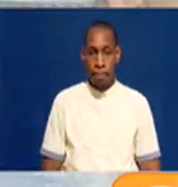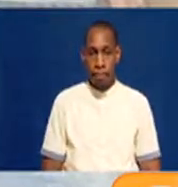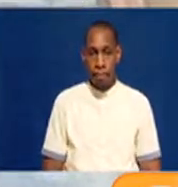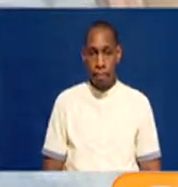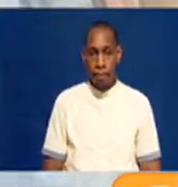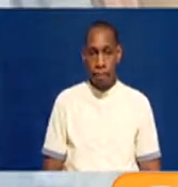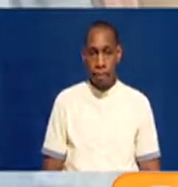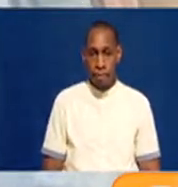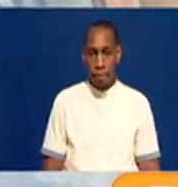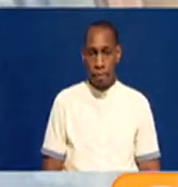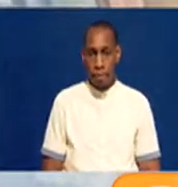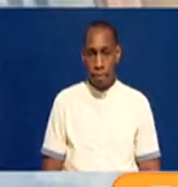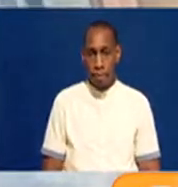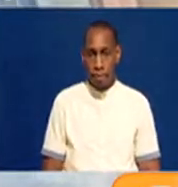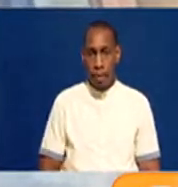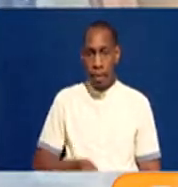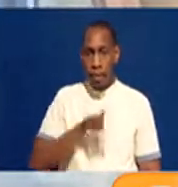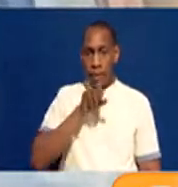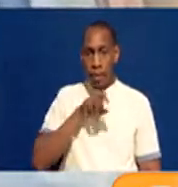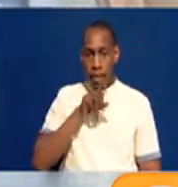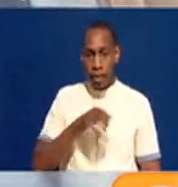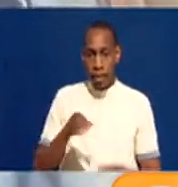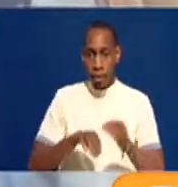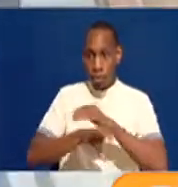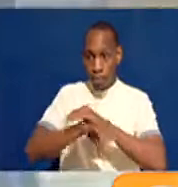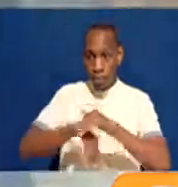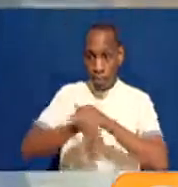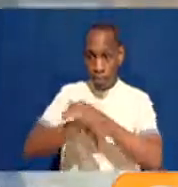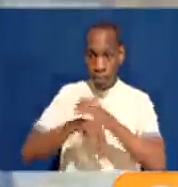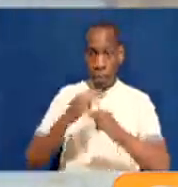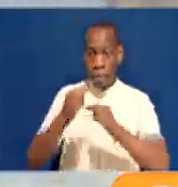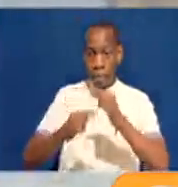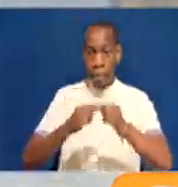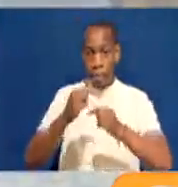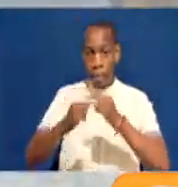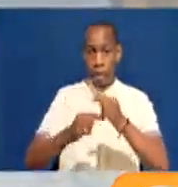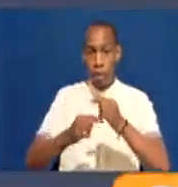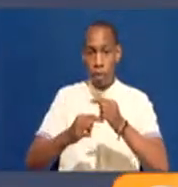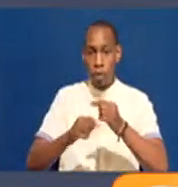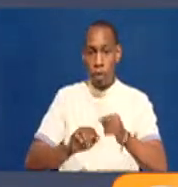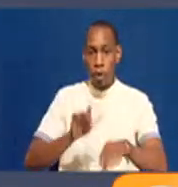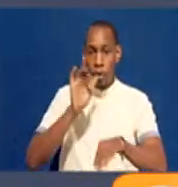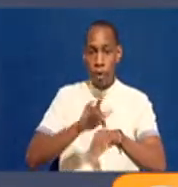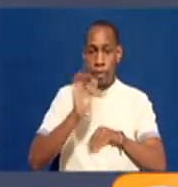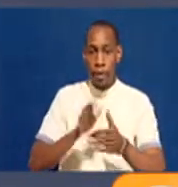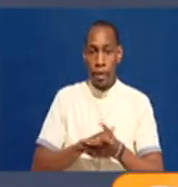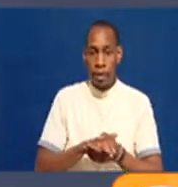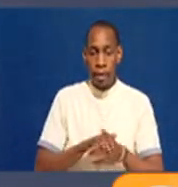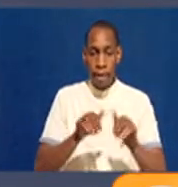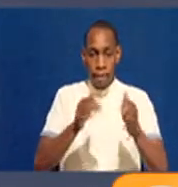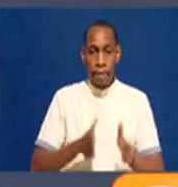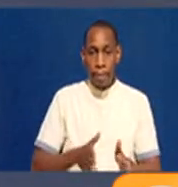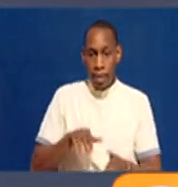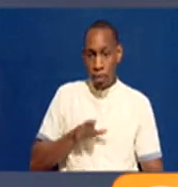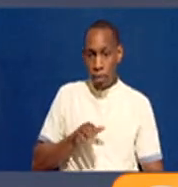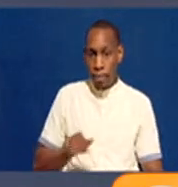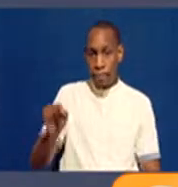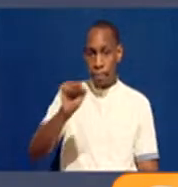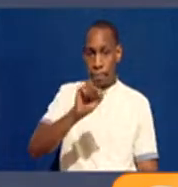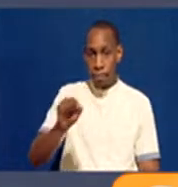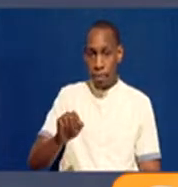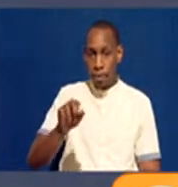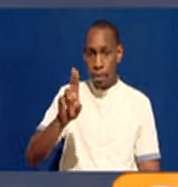The leader of a chicken theft syndicate that continues to terrorize female poultry farmers, Susan